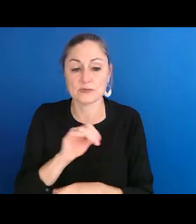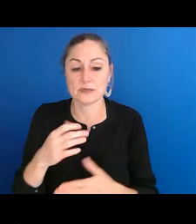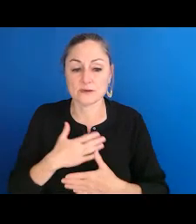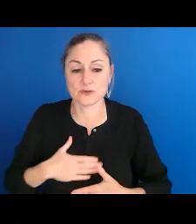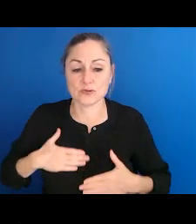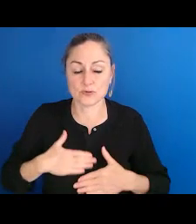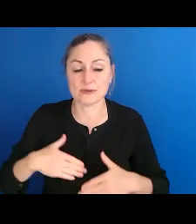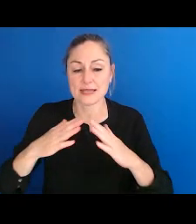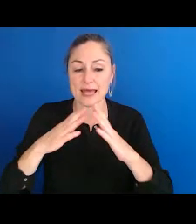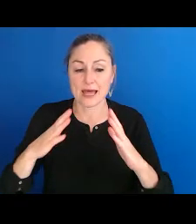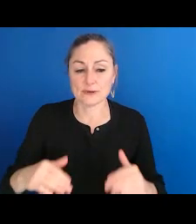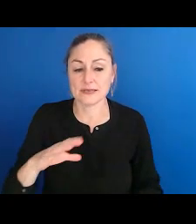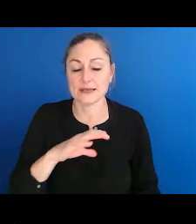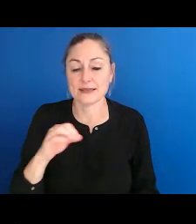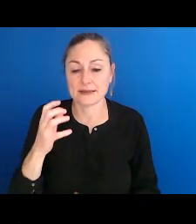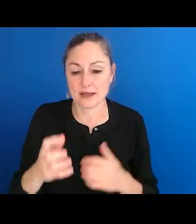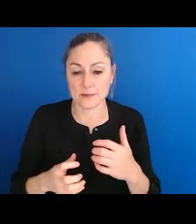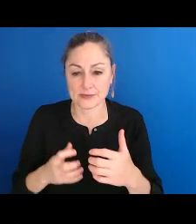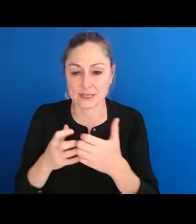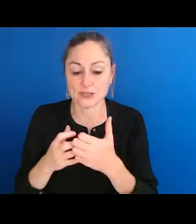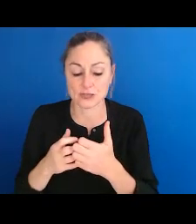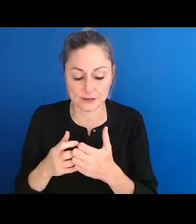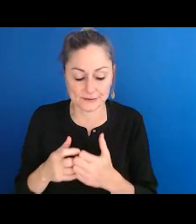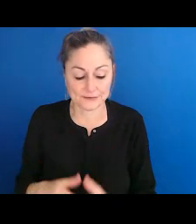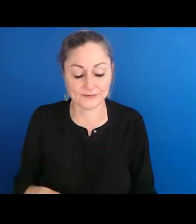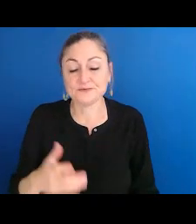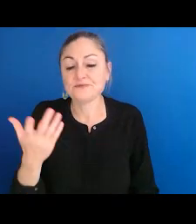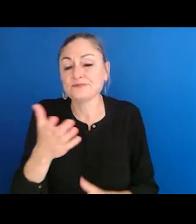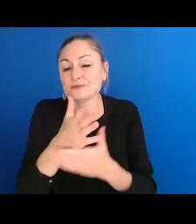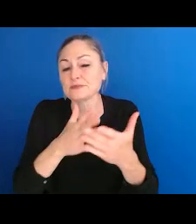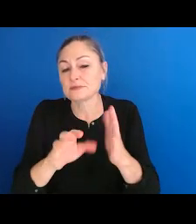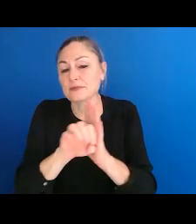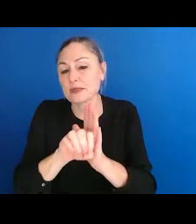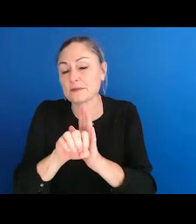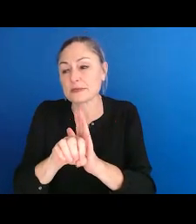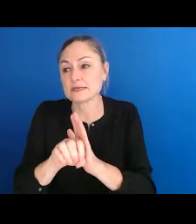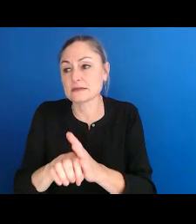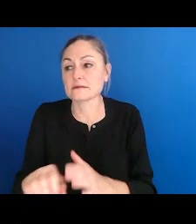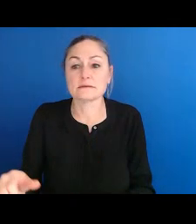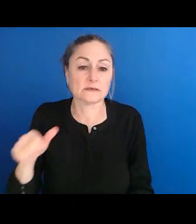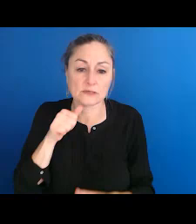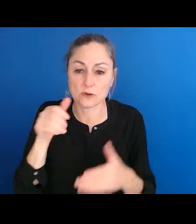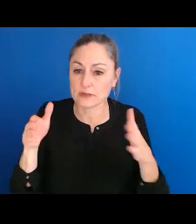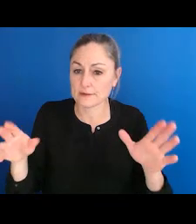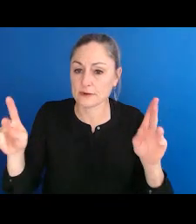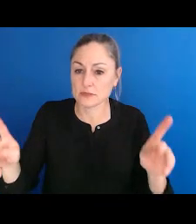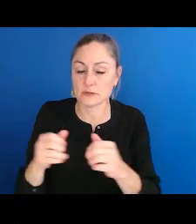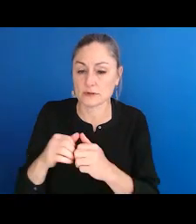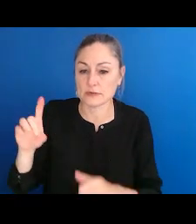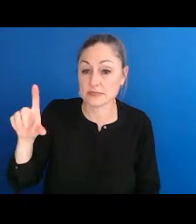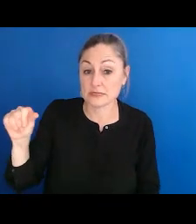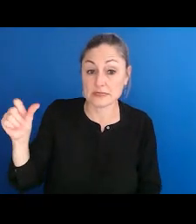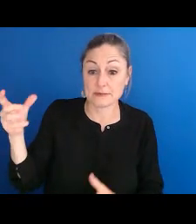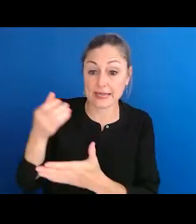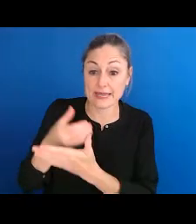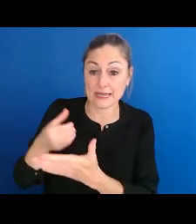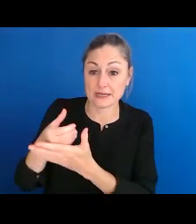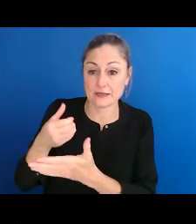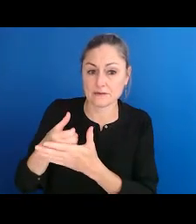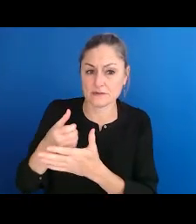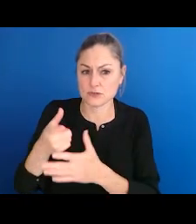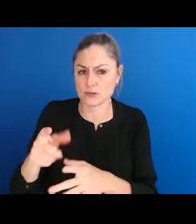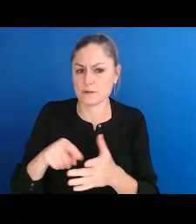housing accommodation. So some examples of that would be not allowing a person with disability income to pay the rent on a different date